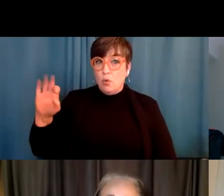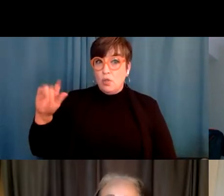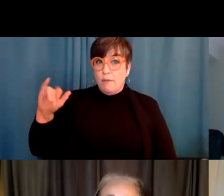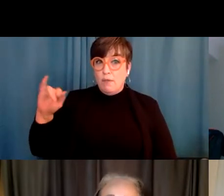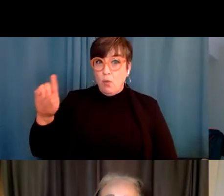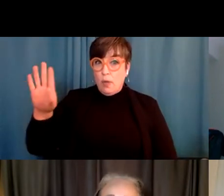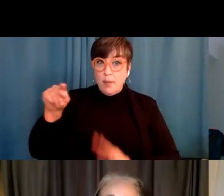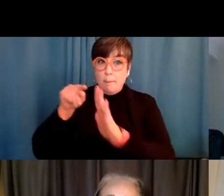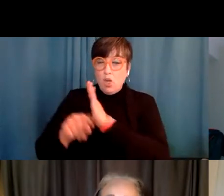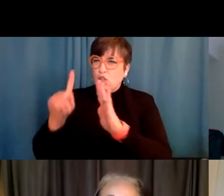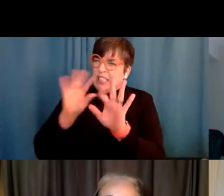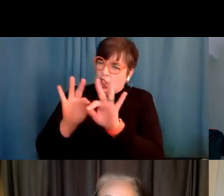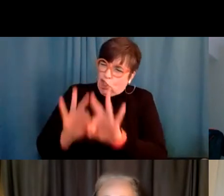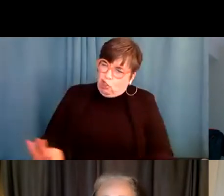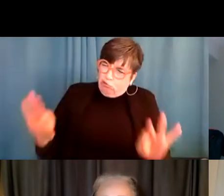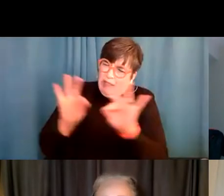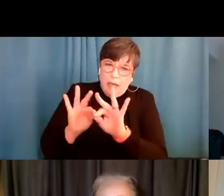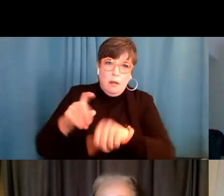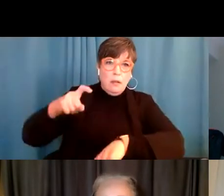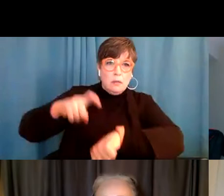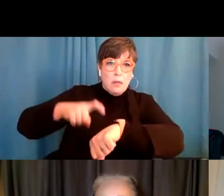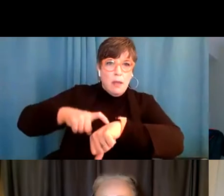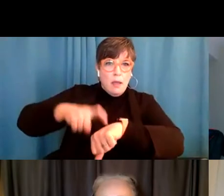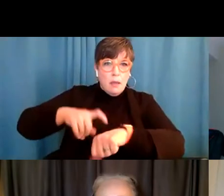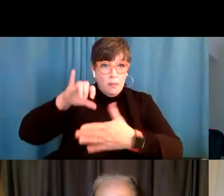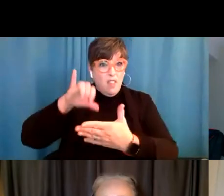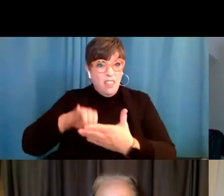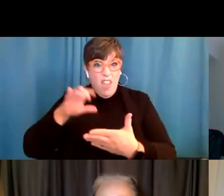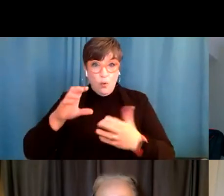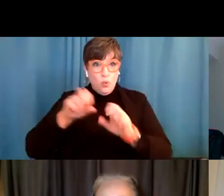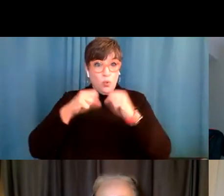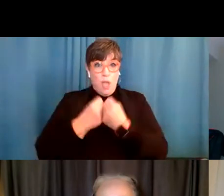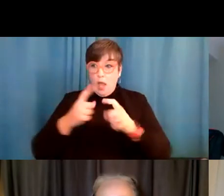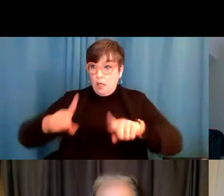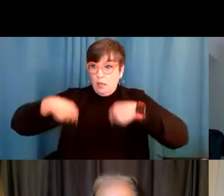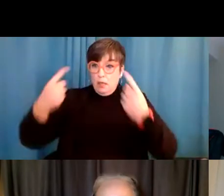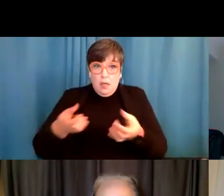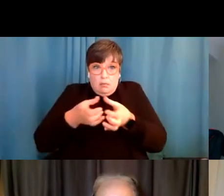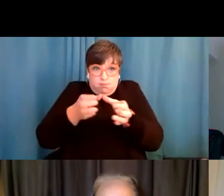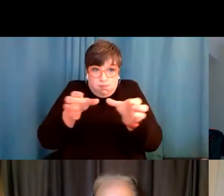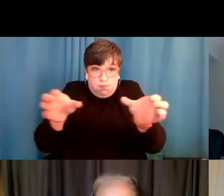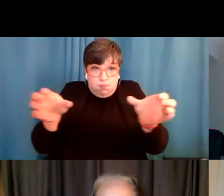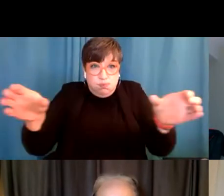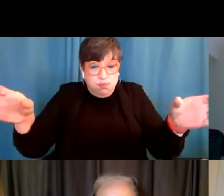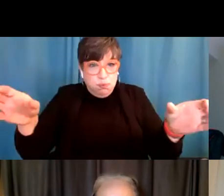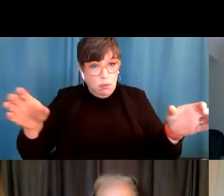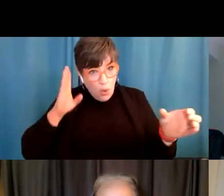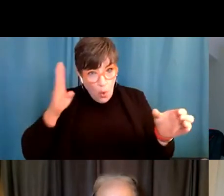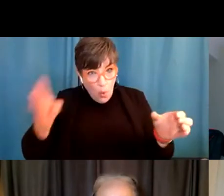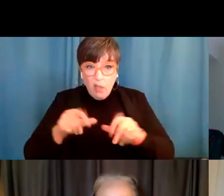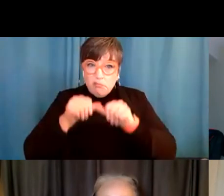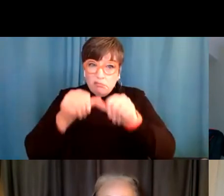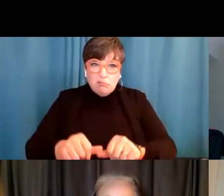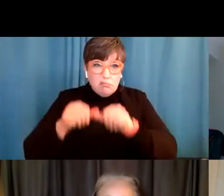a beleaguered society that is forever haunted by its poor race relations. And